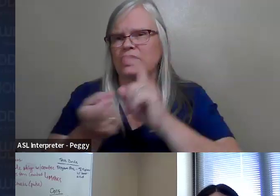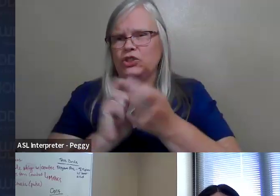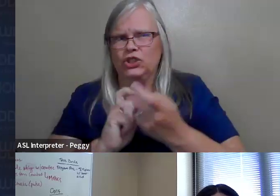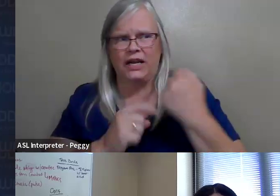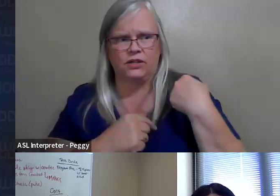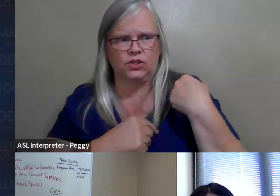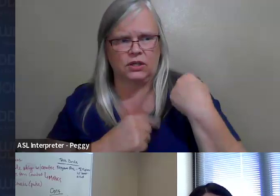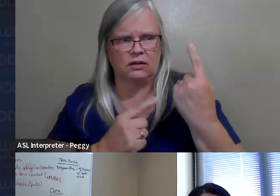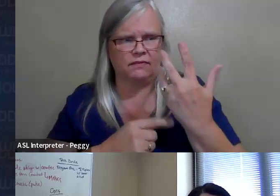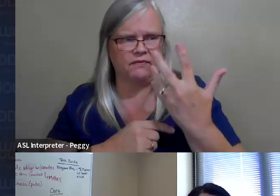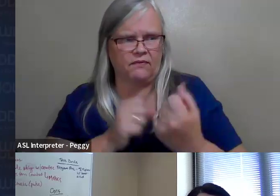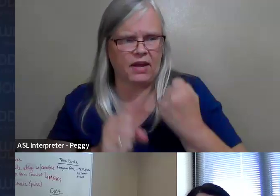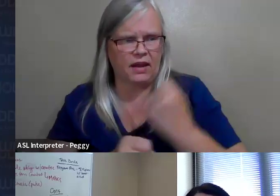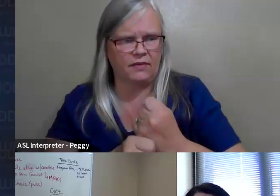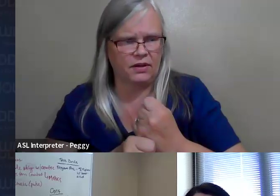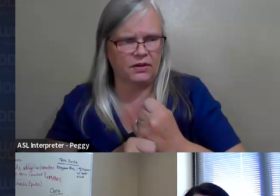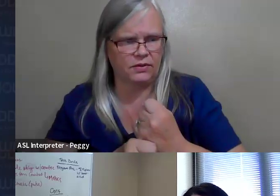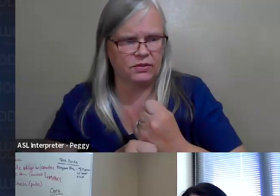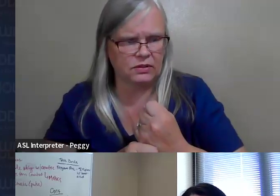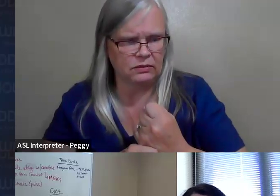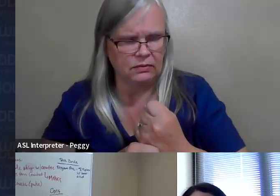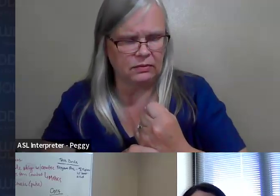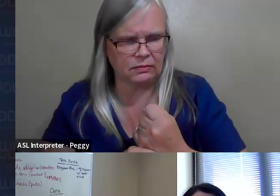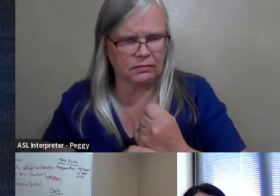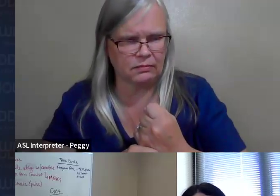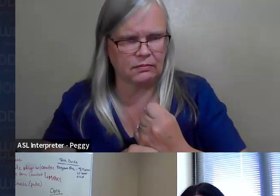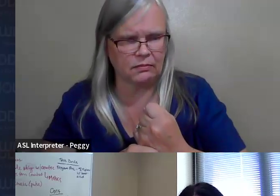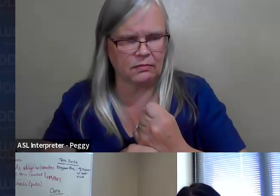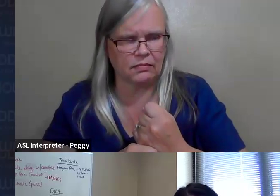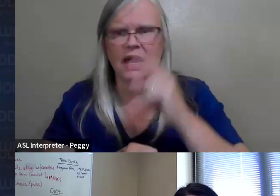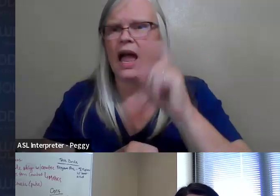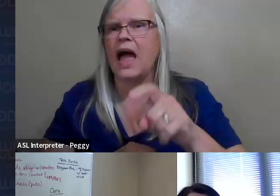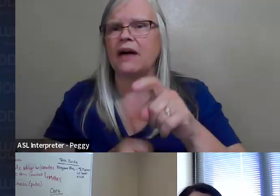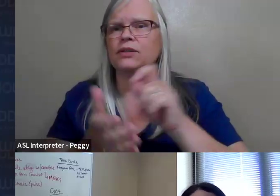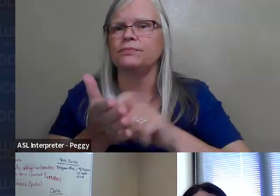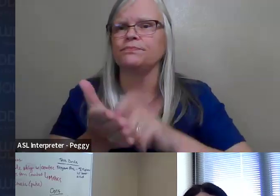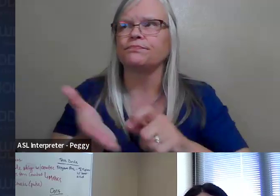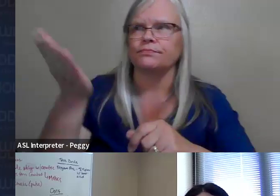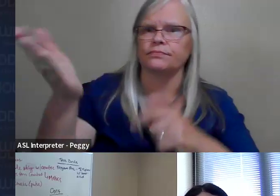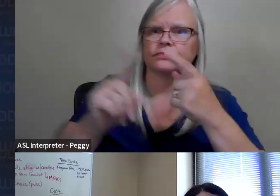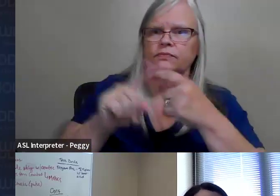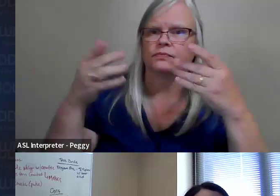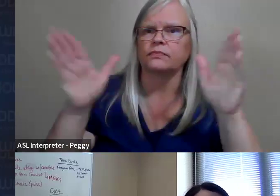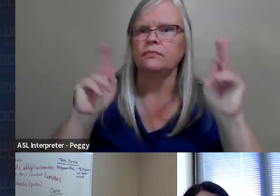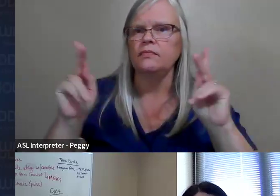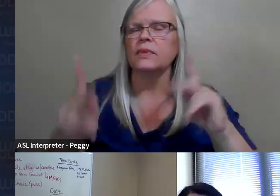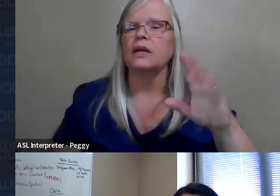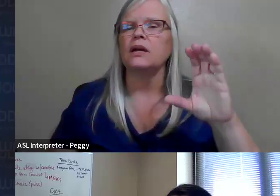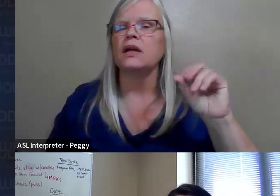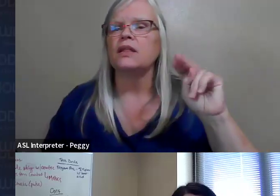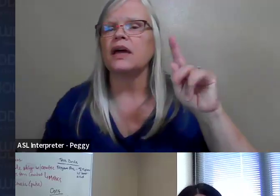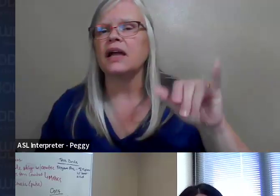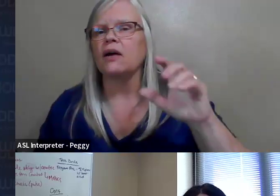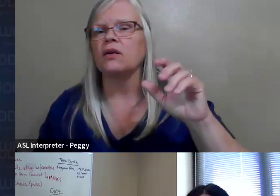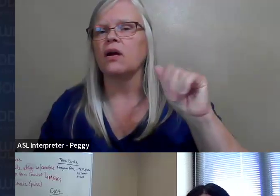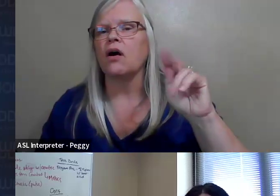last 5 years or so that those have to be petitioned by the public. It used to be that the county auditor could just say,